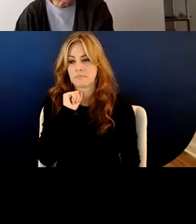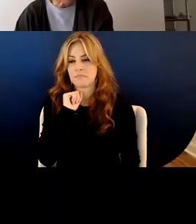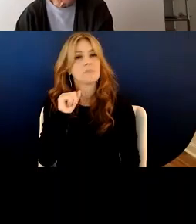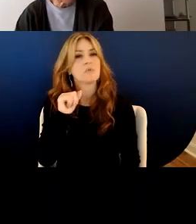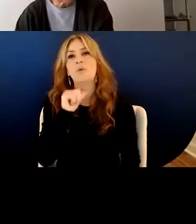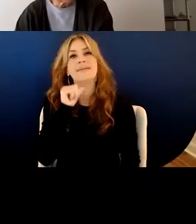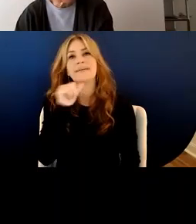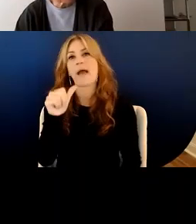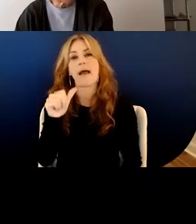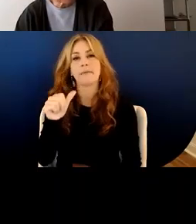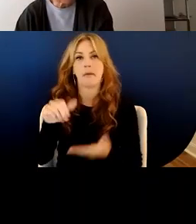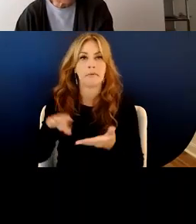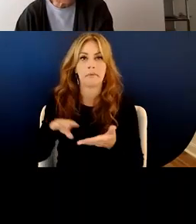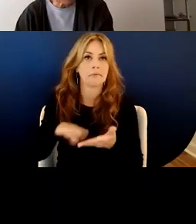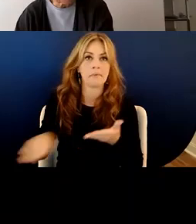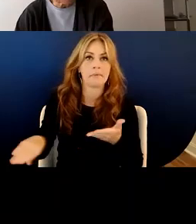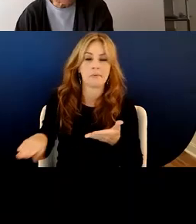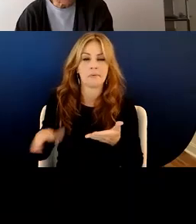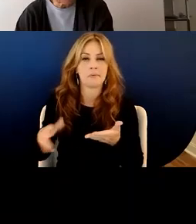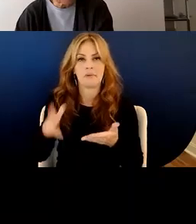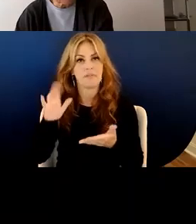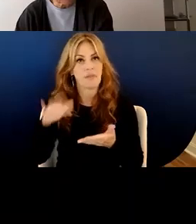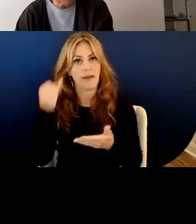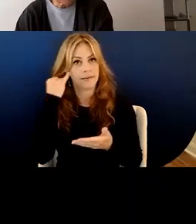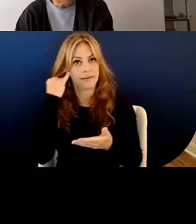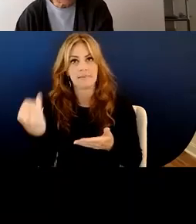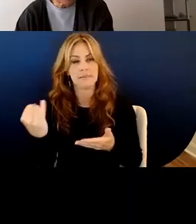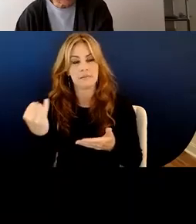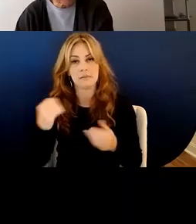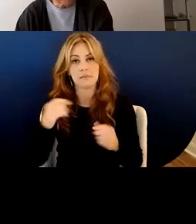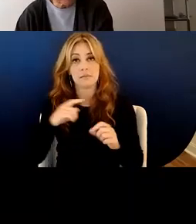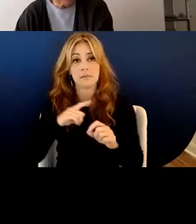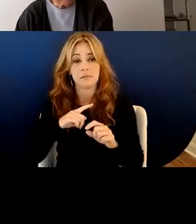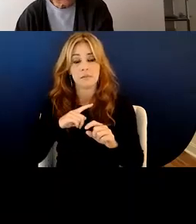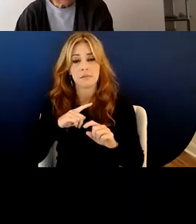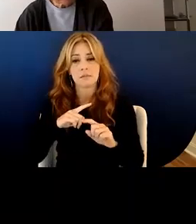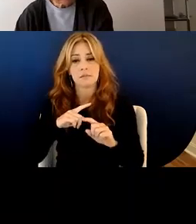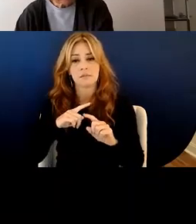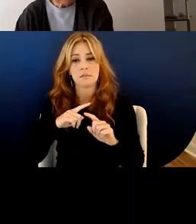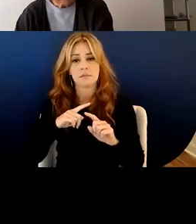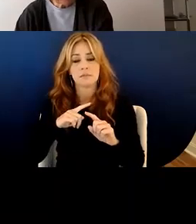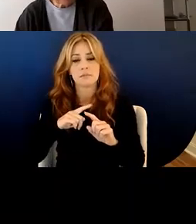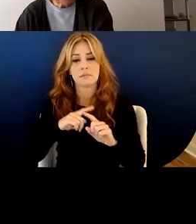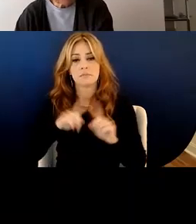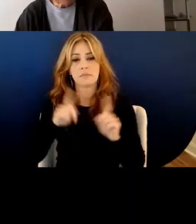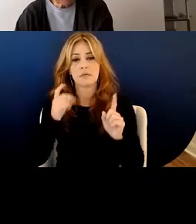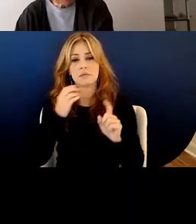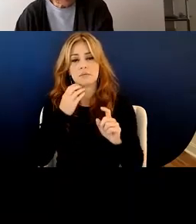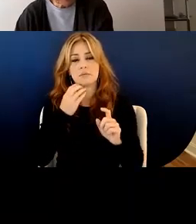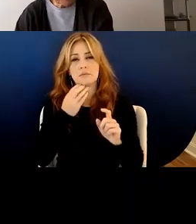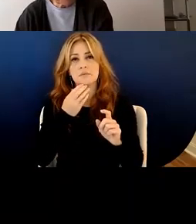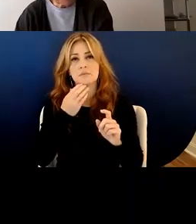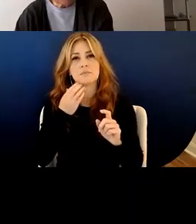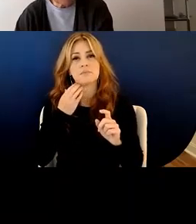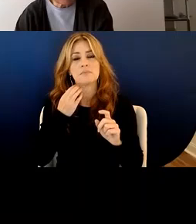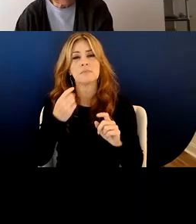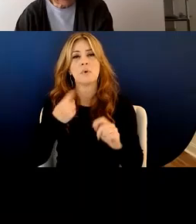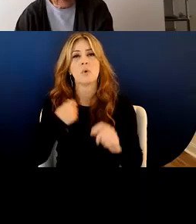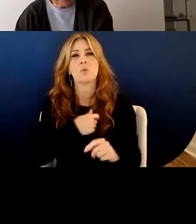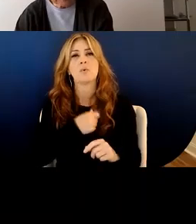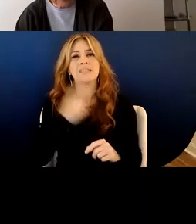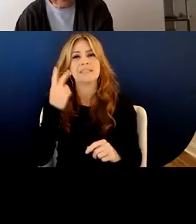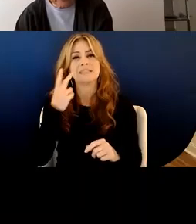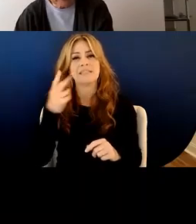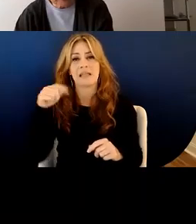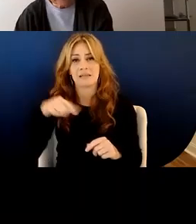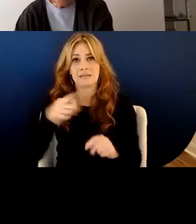exclude that as a possibility, but we wouldn't see this, we see this